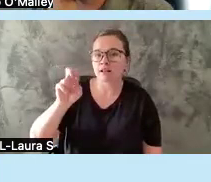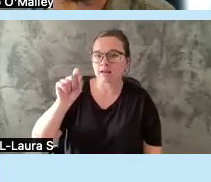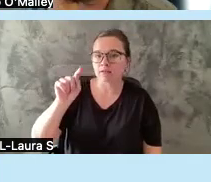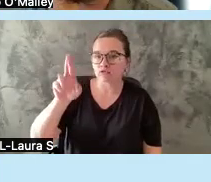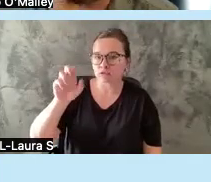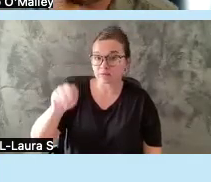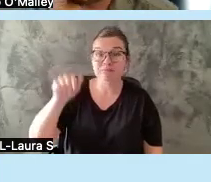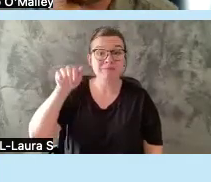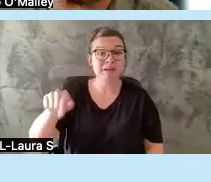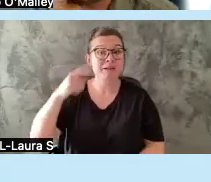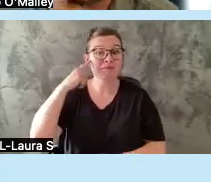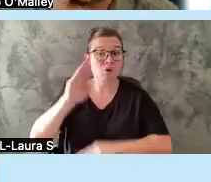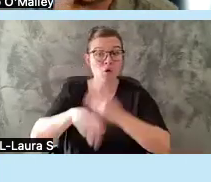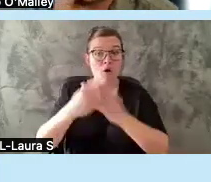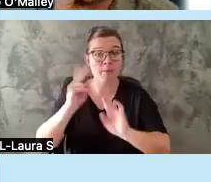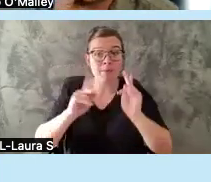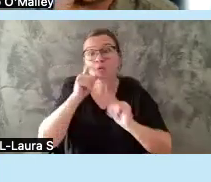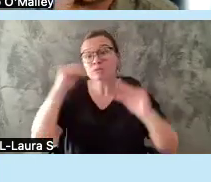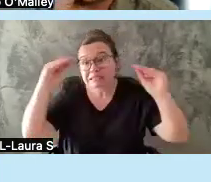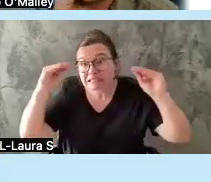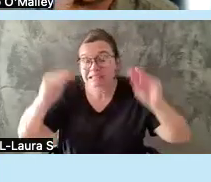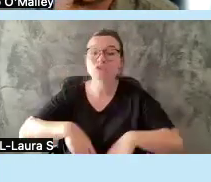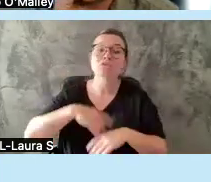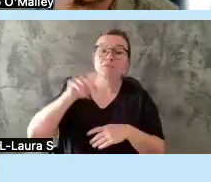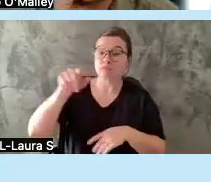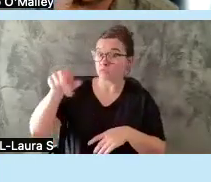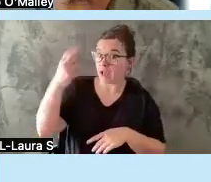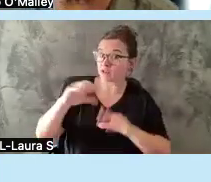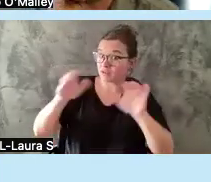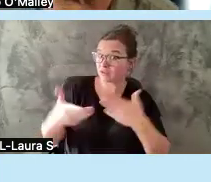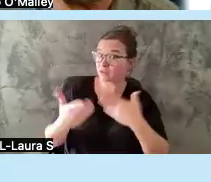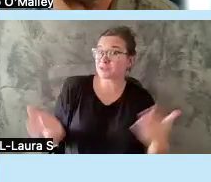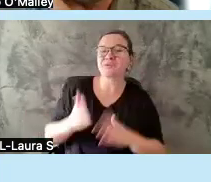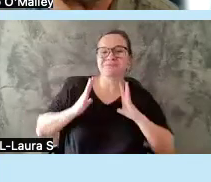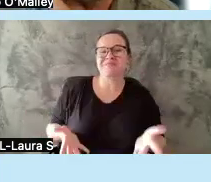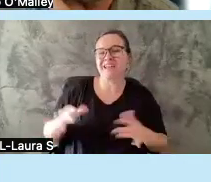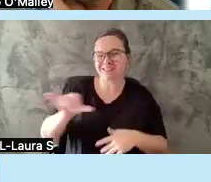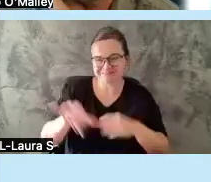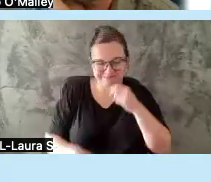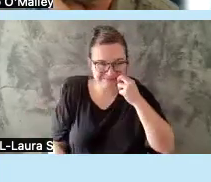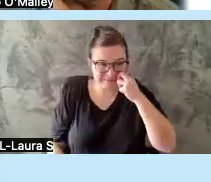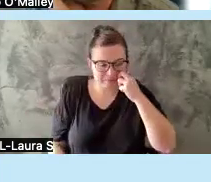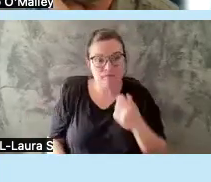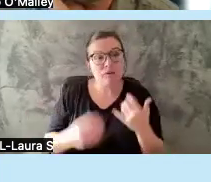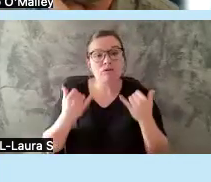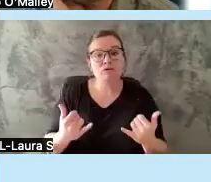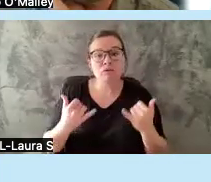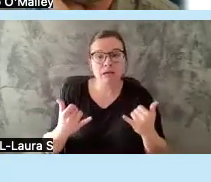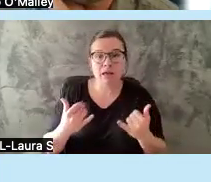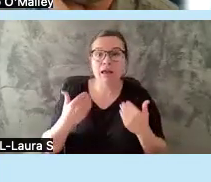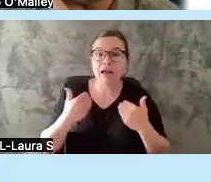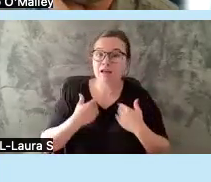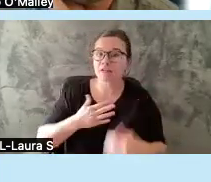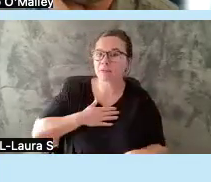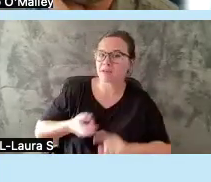for the people educating. Although if you're a high school classroom here too, we're happy to have you here too. So today we are joined by my